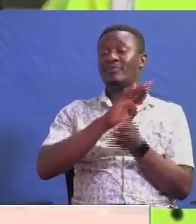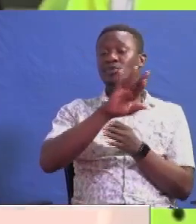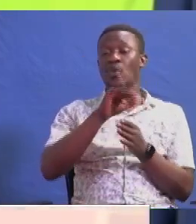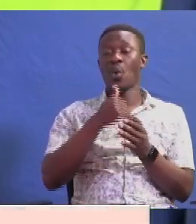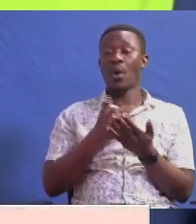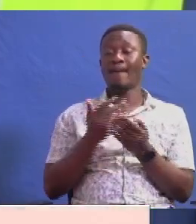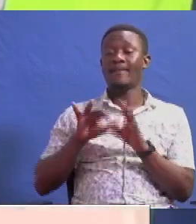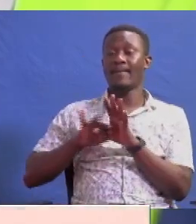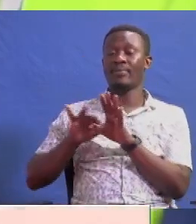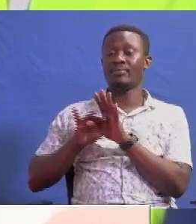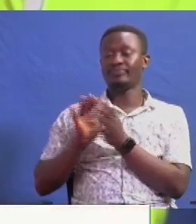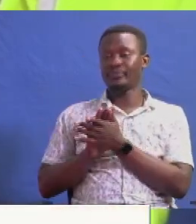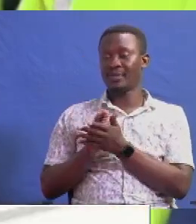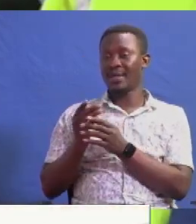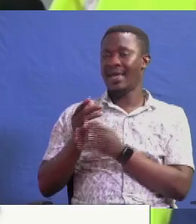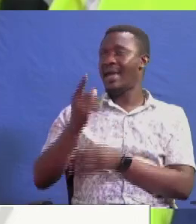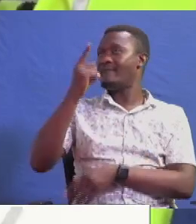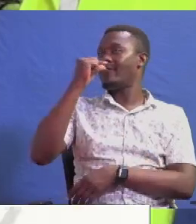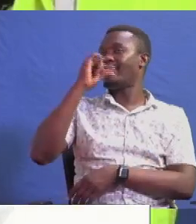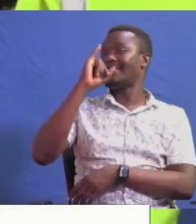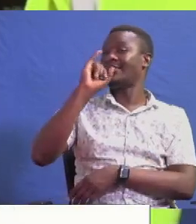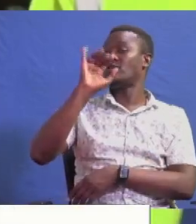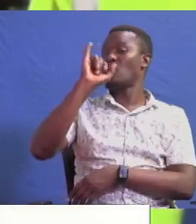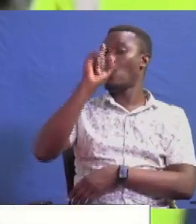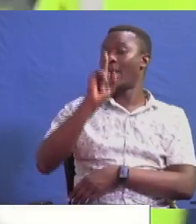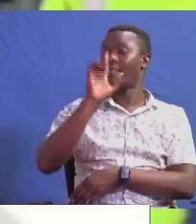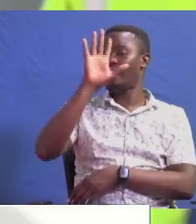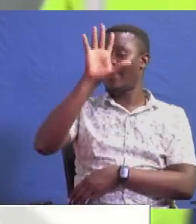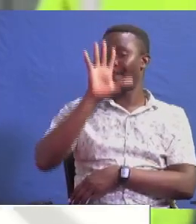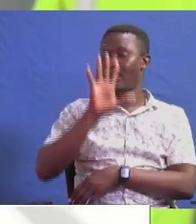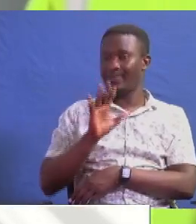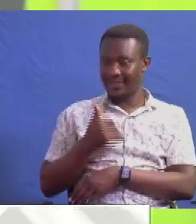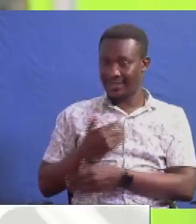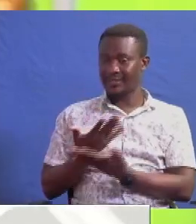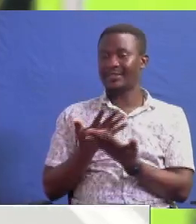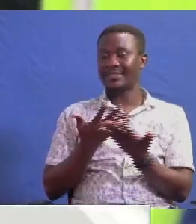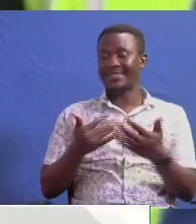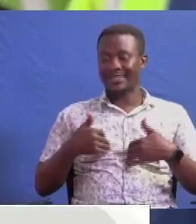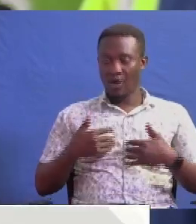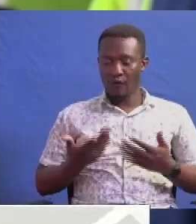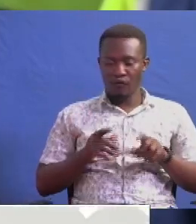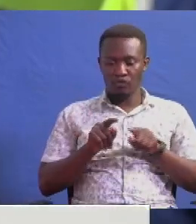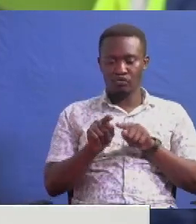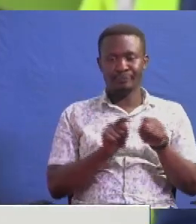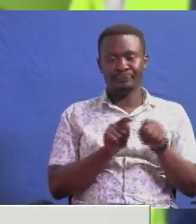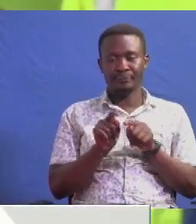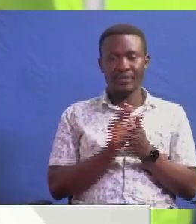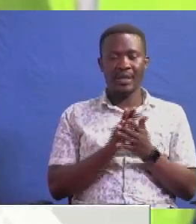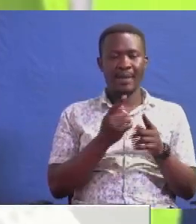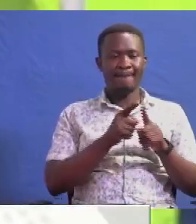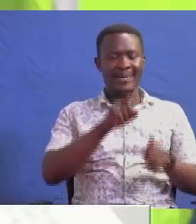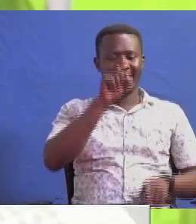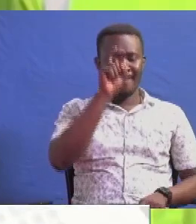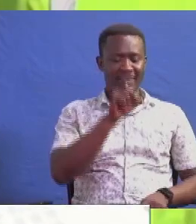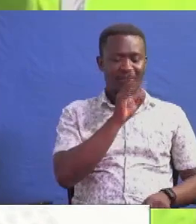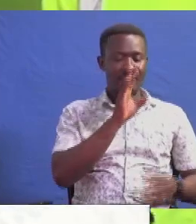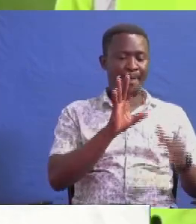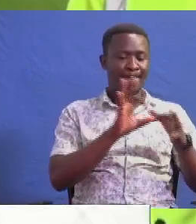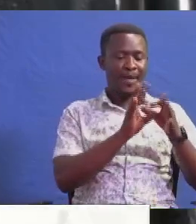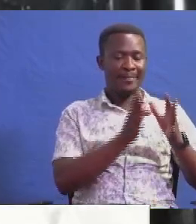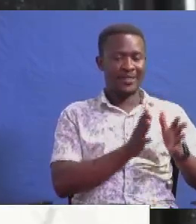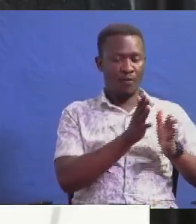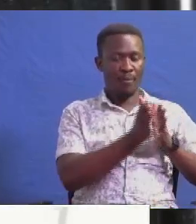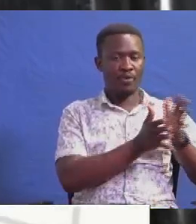stakeholders. Vaccination is one of the most important tools in disease prevention and control, but it must be part of a broader